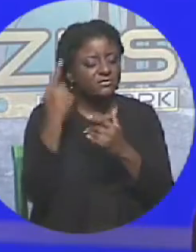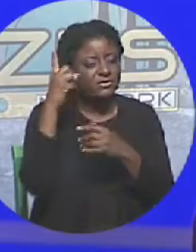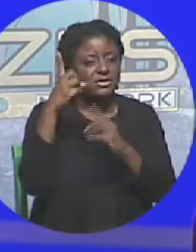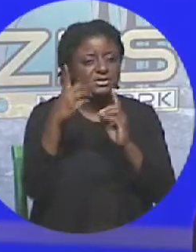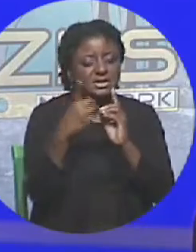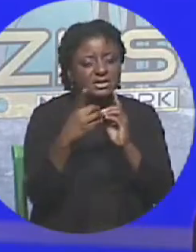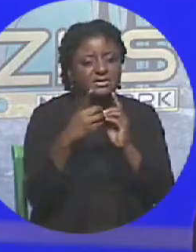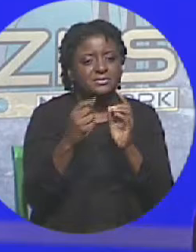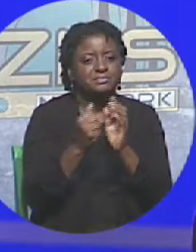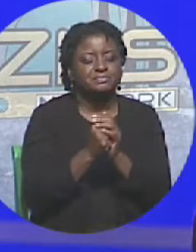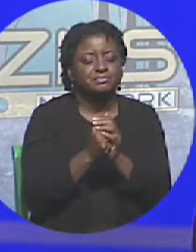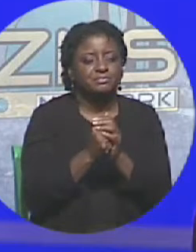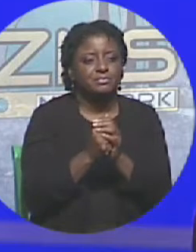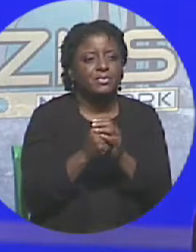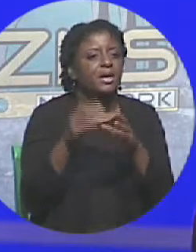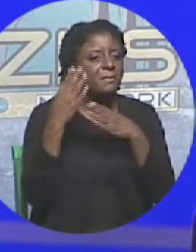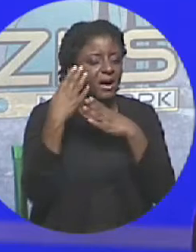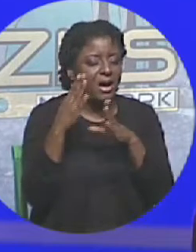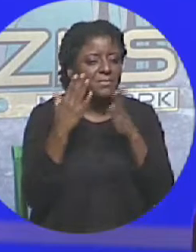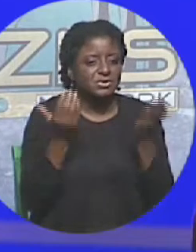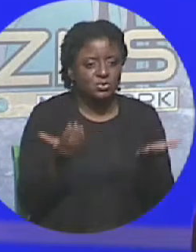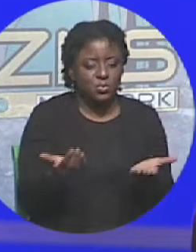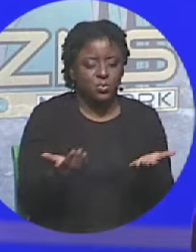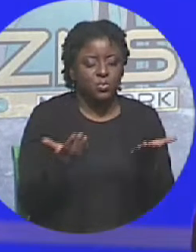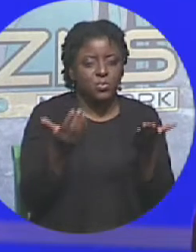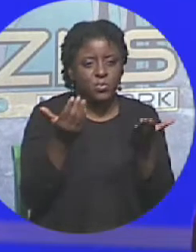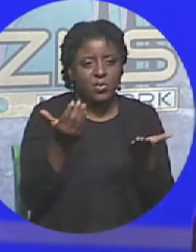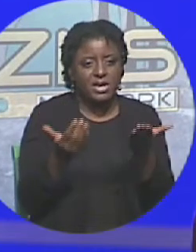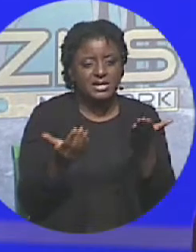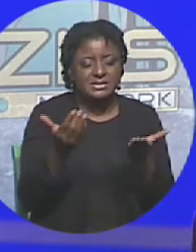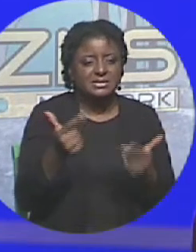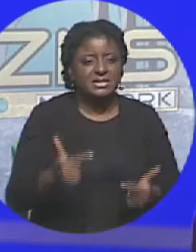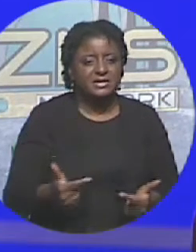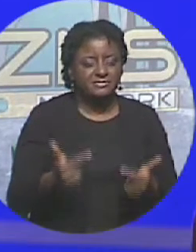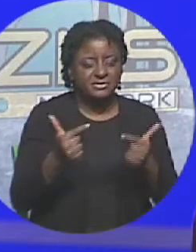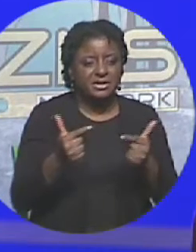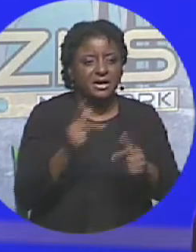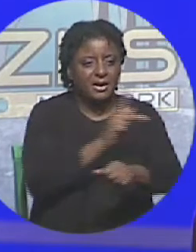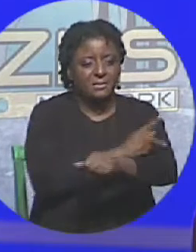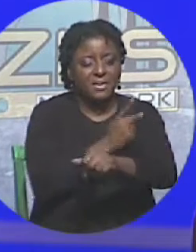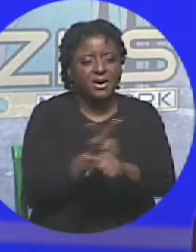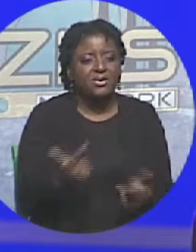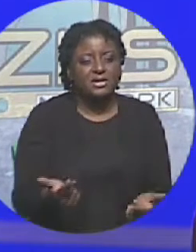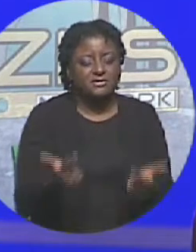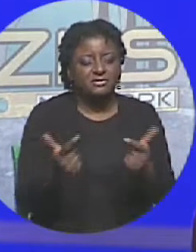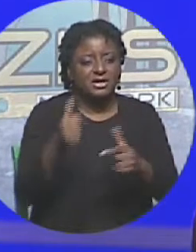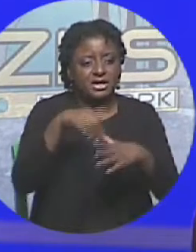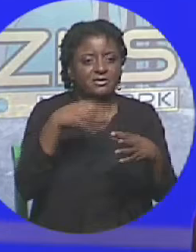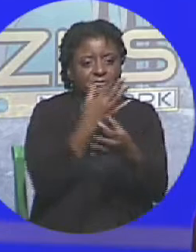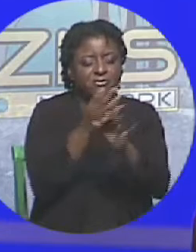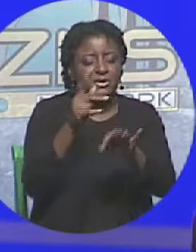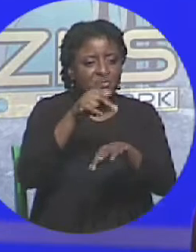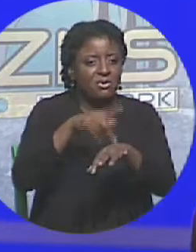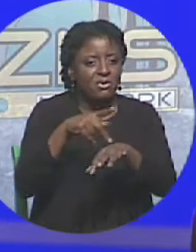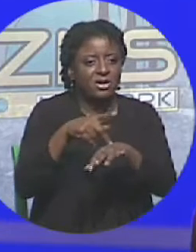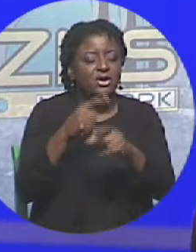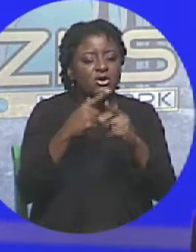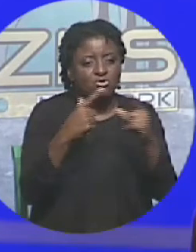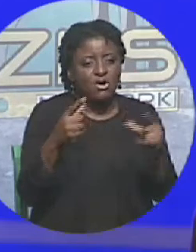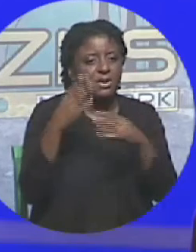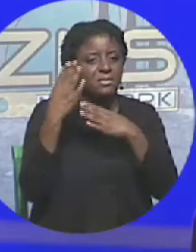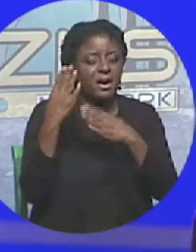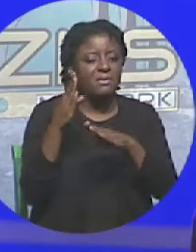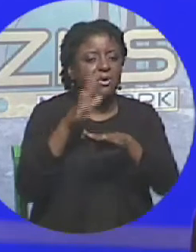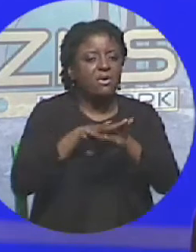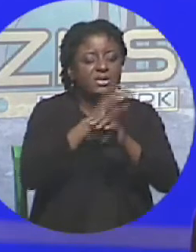The Bahamas Weightlifting and Powerlifting Federation will put on its national championships at the Circle Mall in Freeport, Grand Bahama on Saturday. Chris